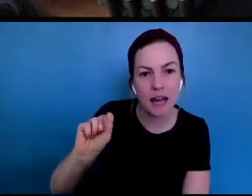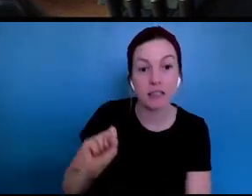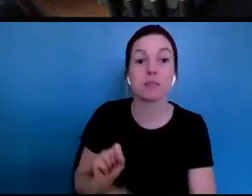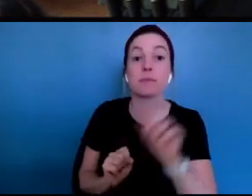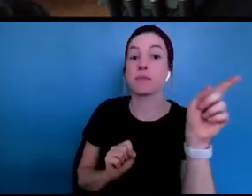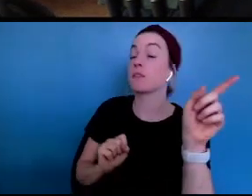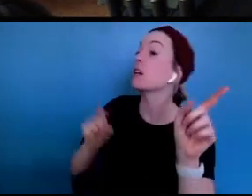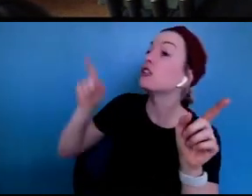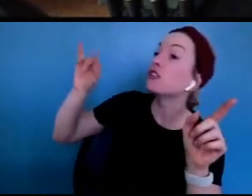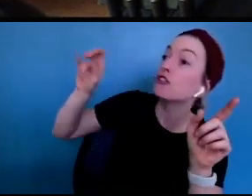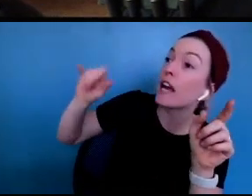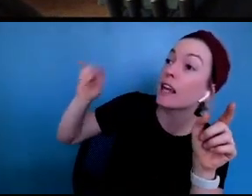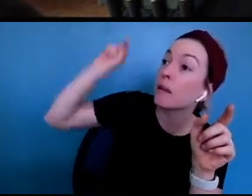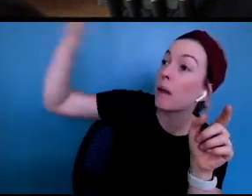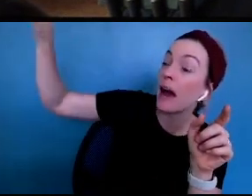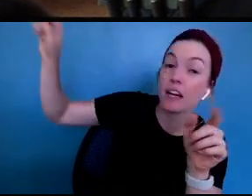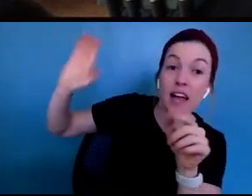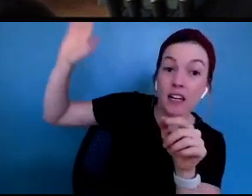hand up.